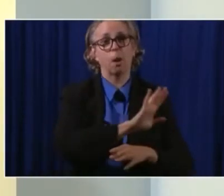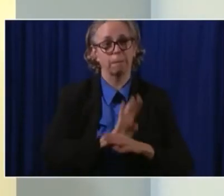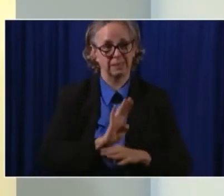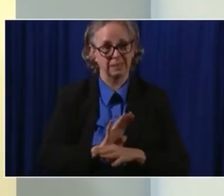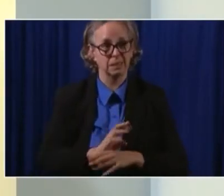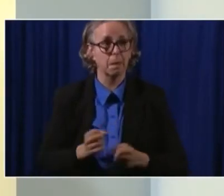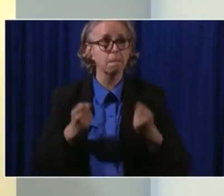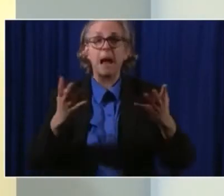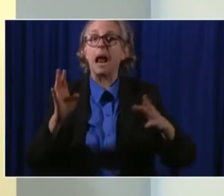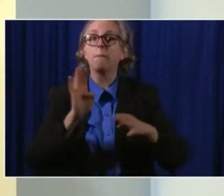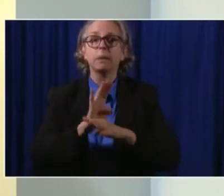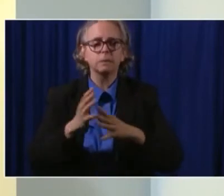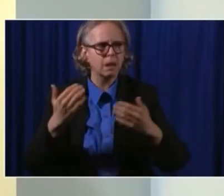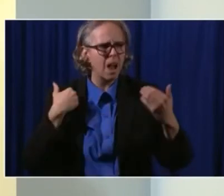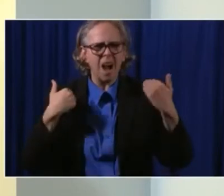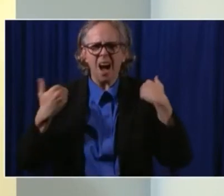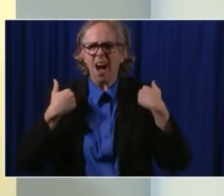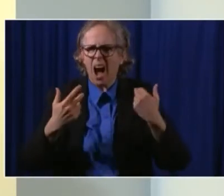together.